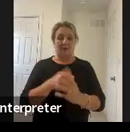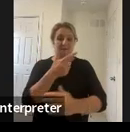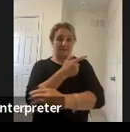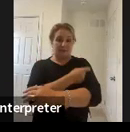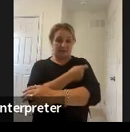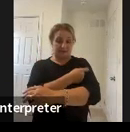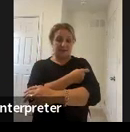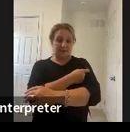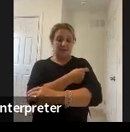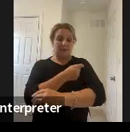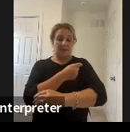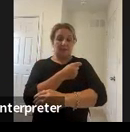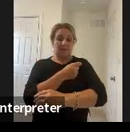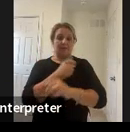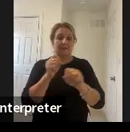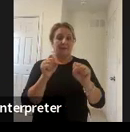vaccination can